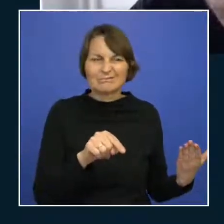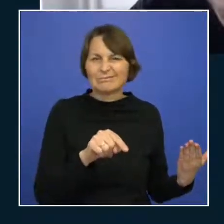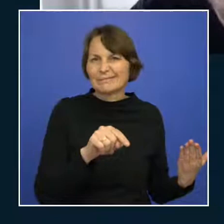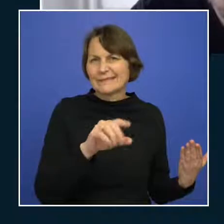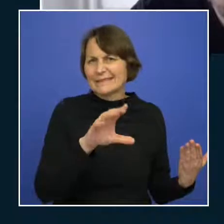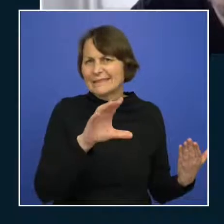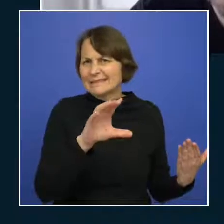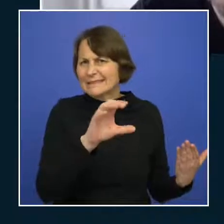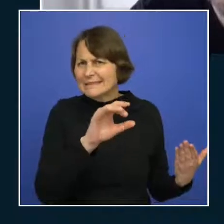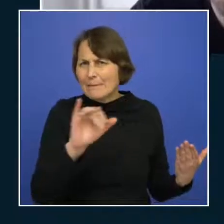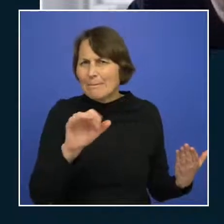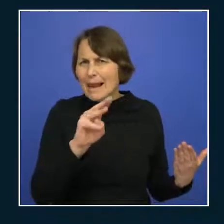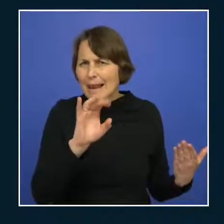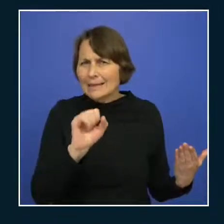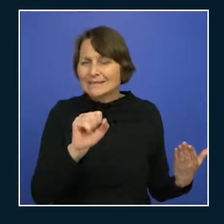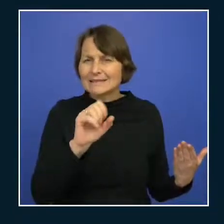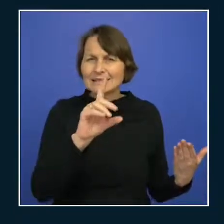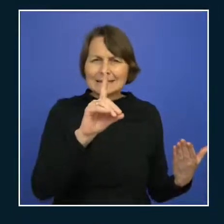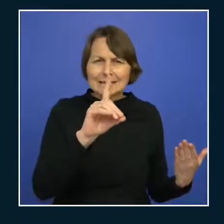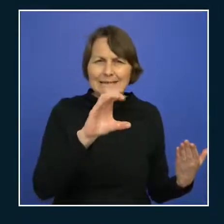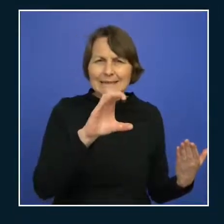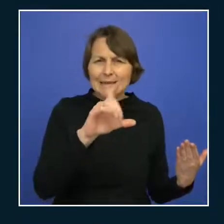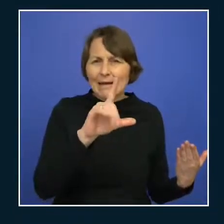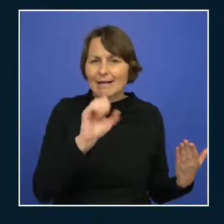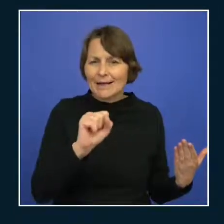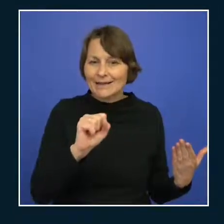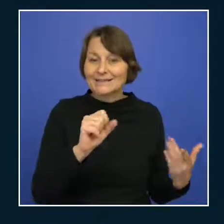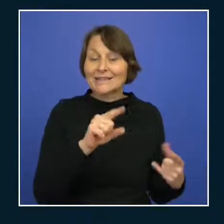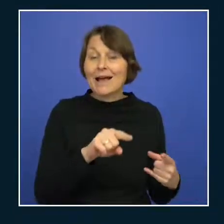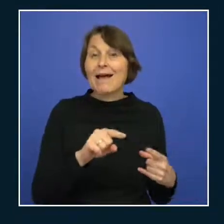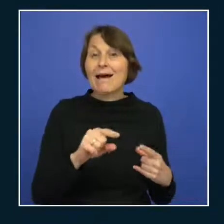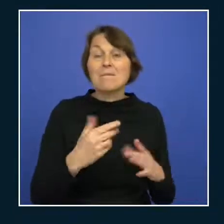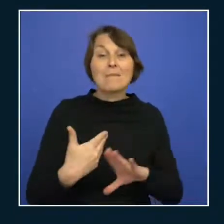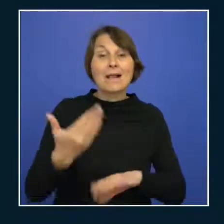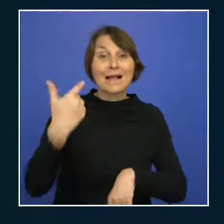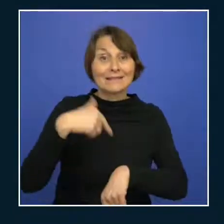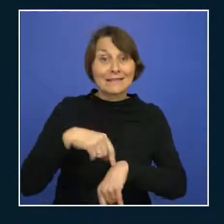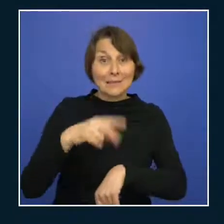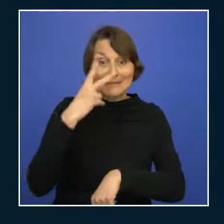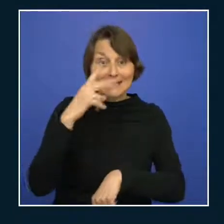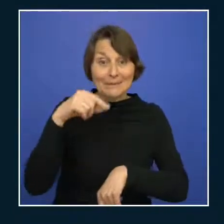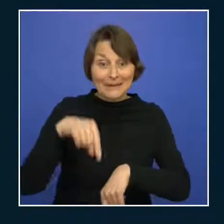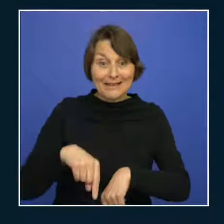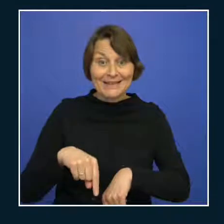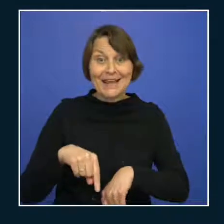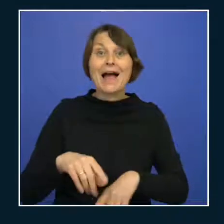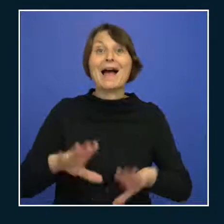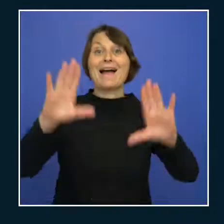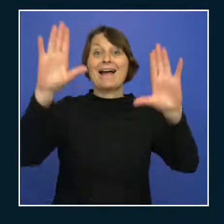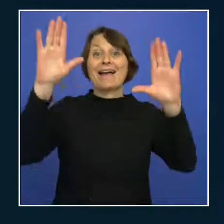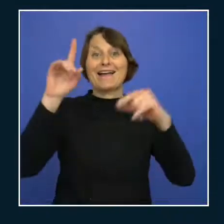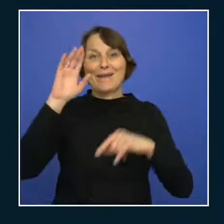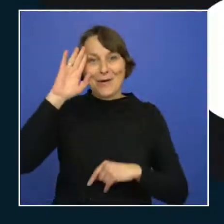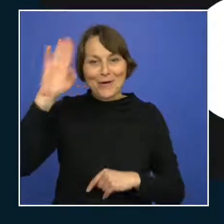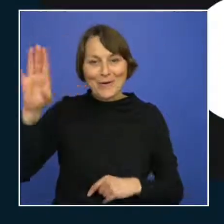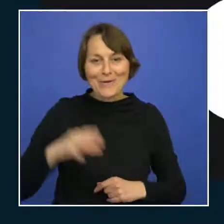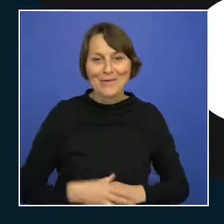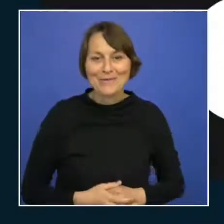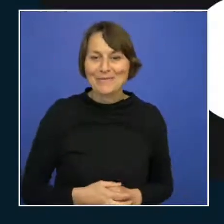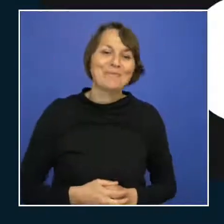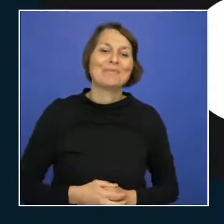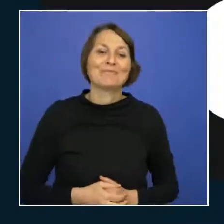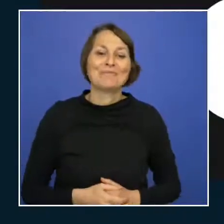And I think Dawood, the last time we saw him here on the stream. Hi, there you are. Hey, how are